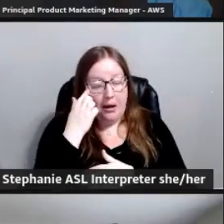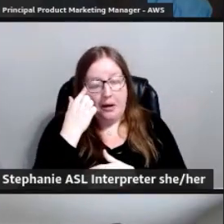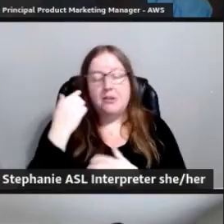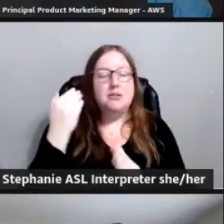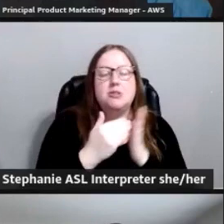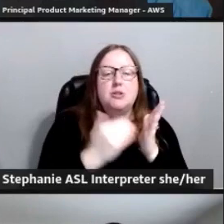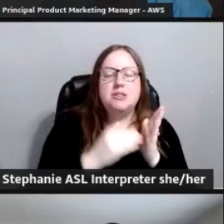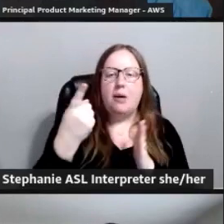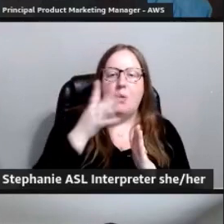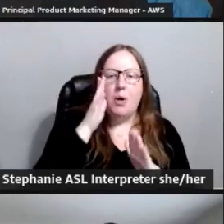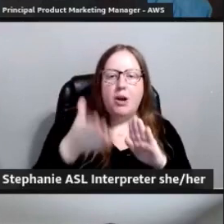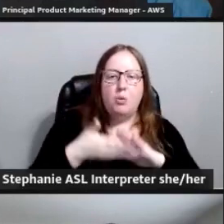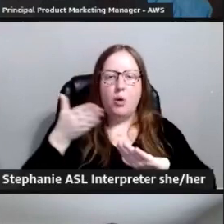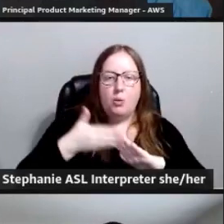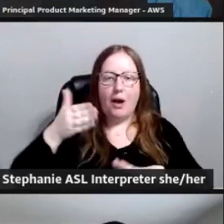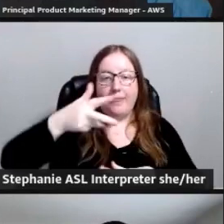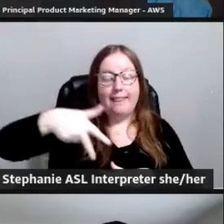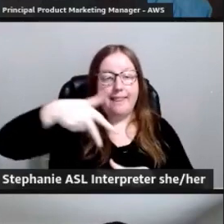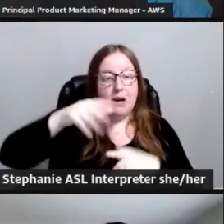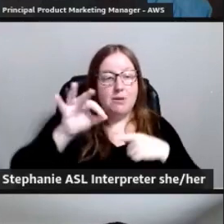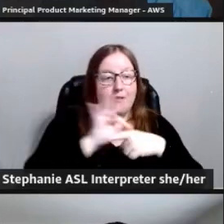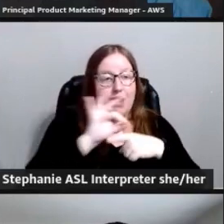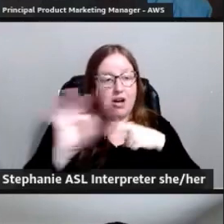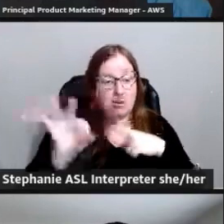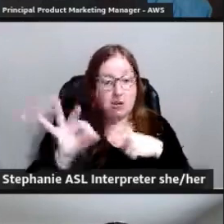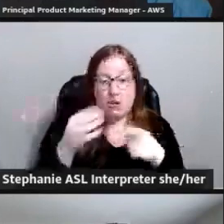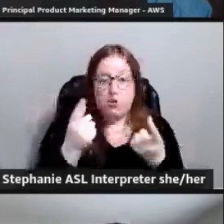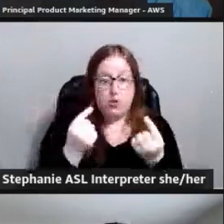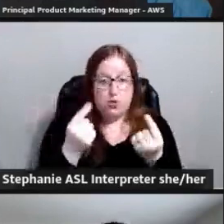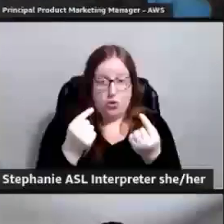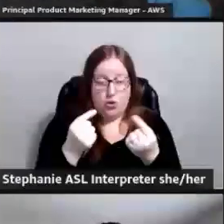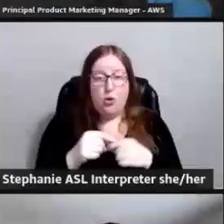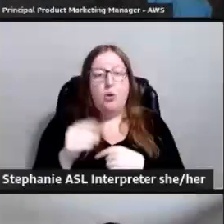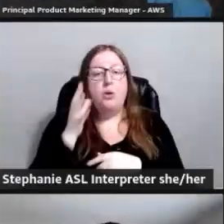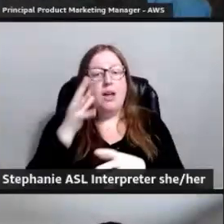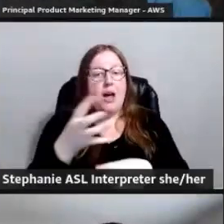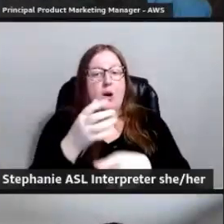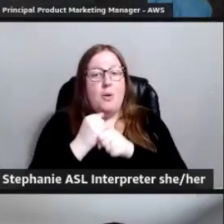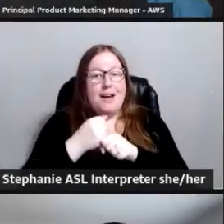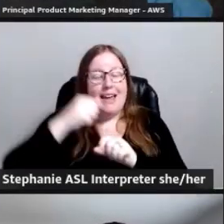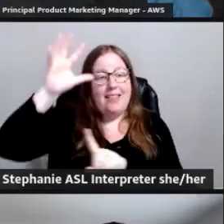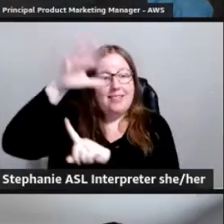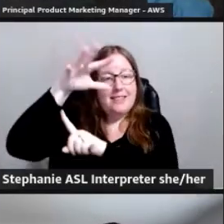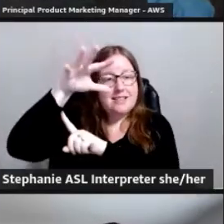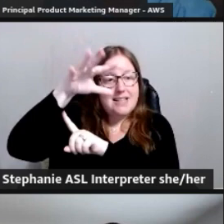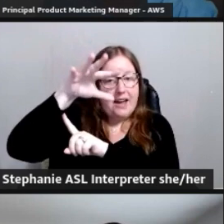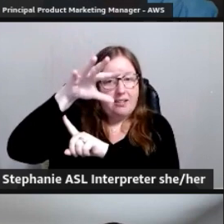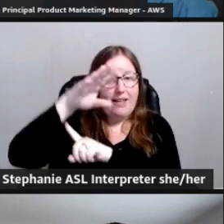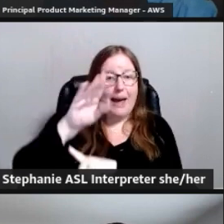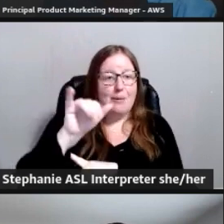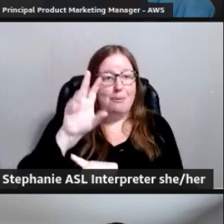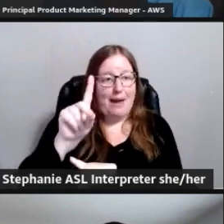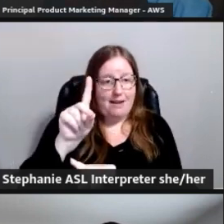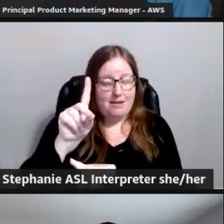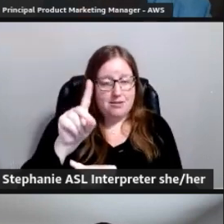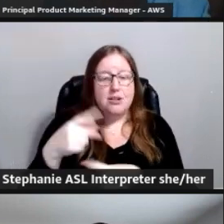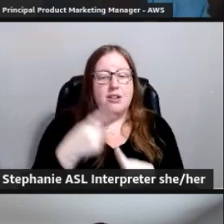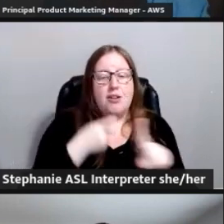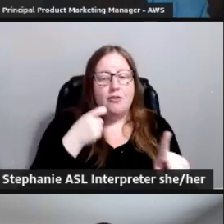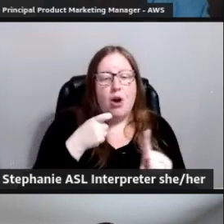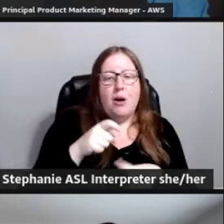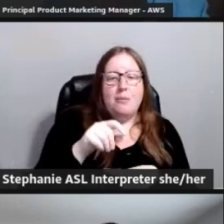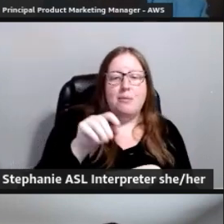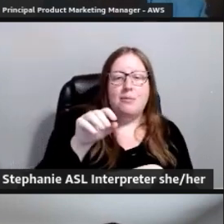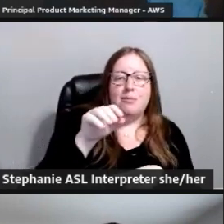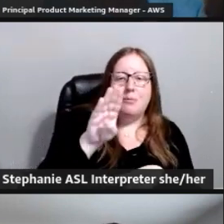going to run this Lambda function where all it's going to do is get those satellite bands from the 8, 4, and